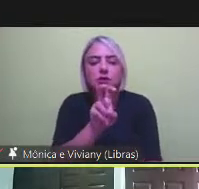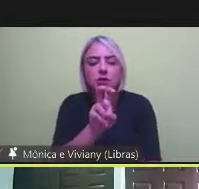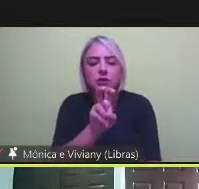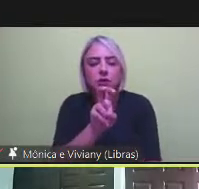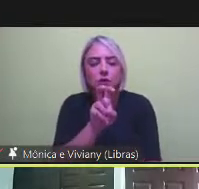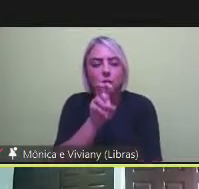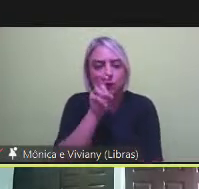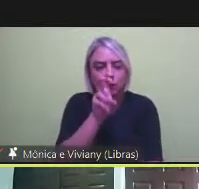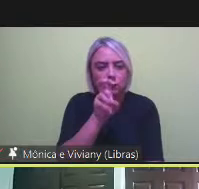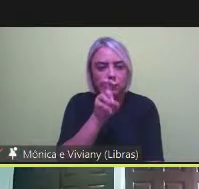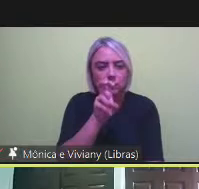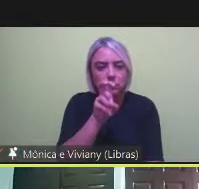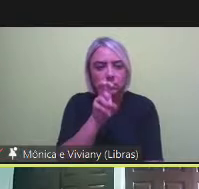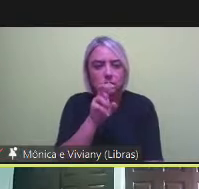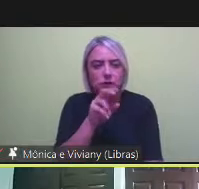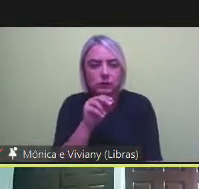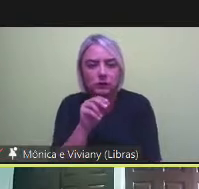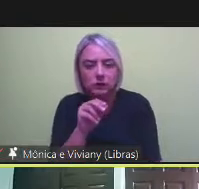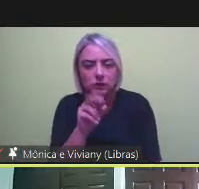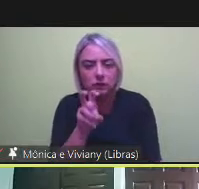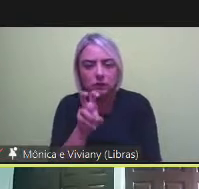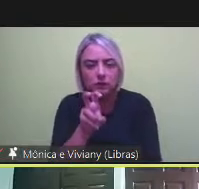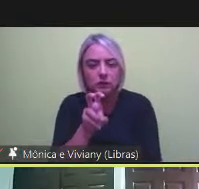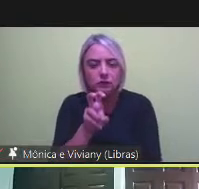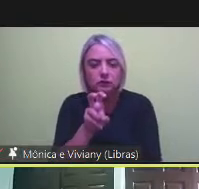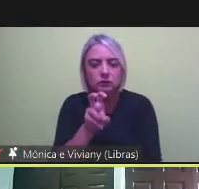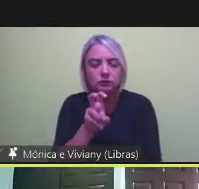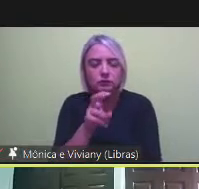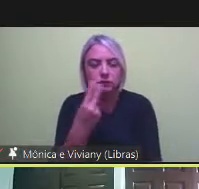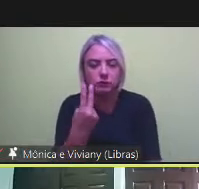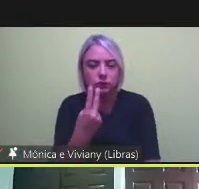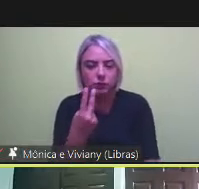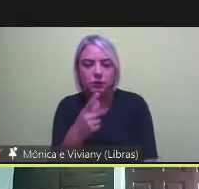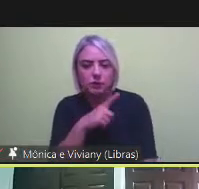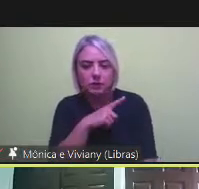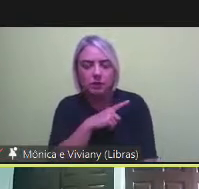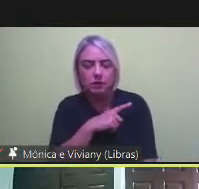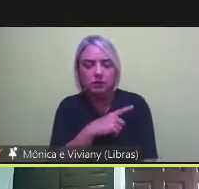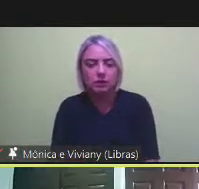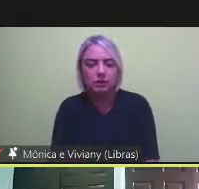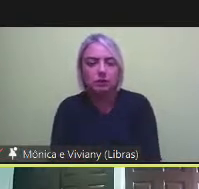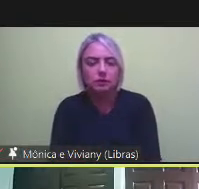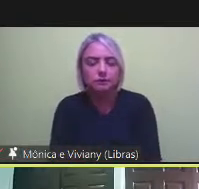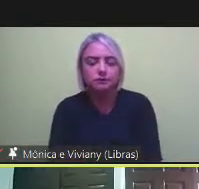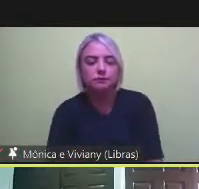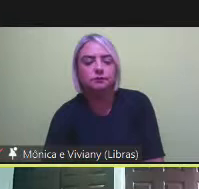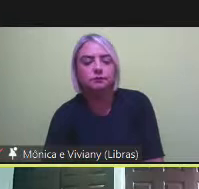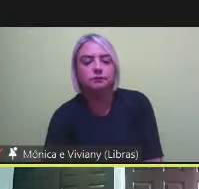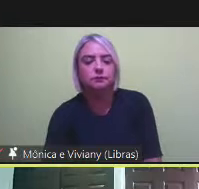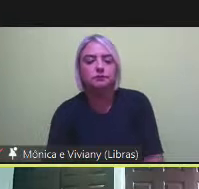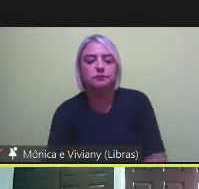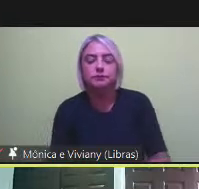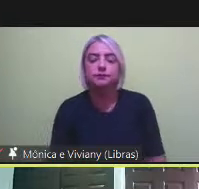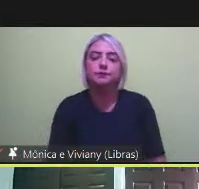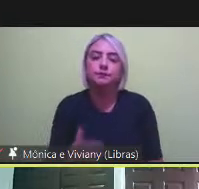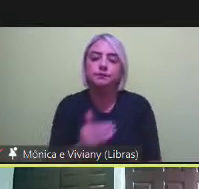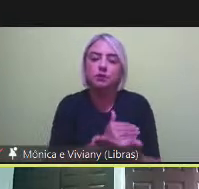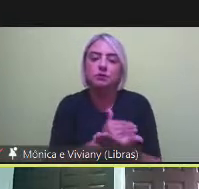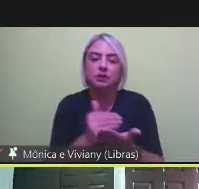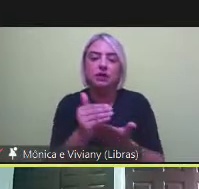that we have. 5 of them were on board and were sites for Heart's execution